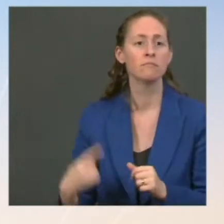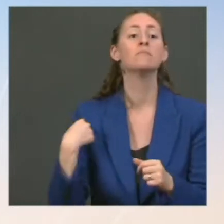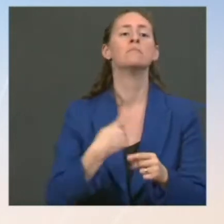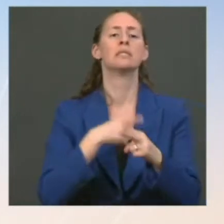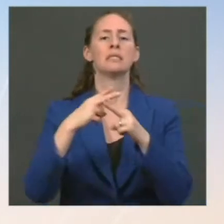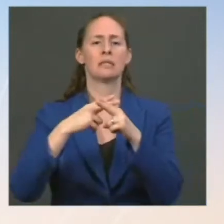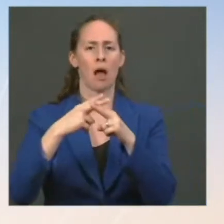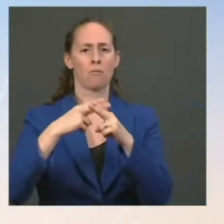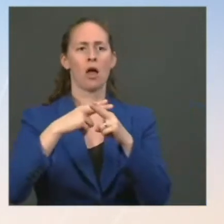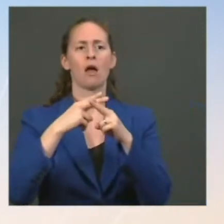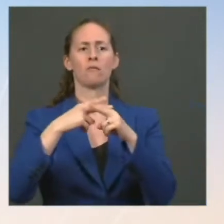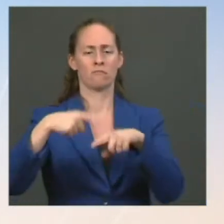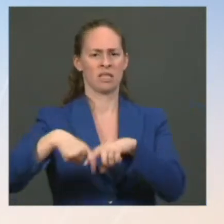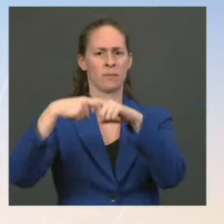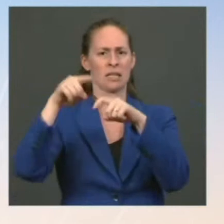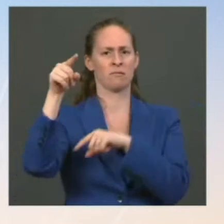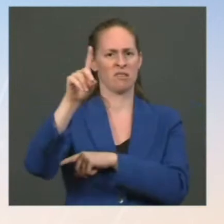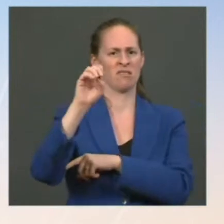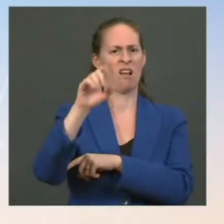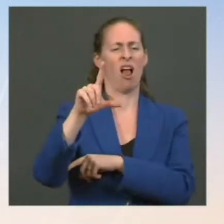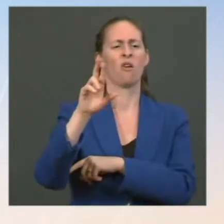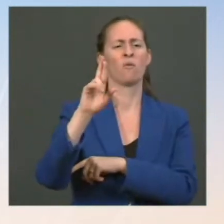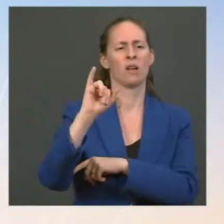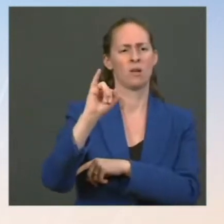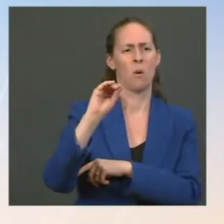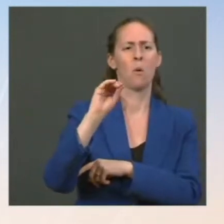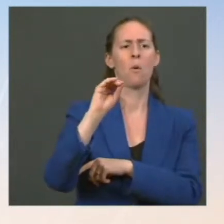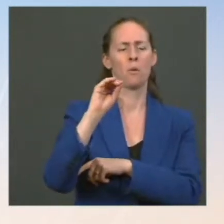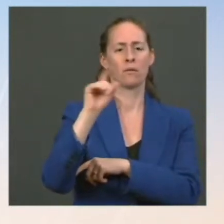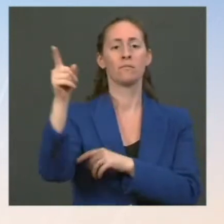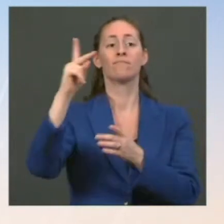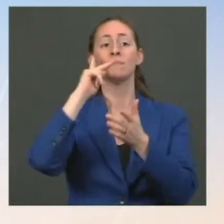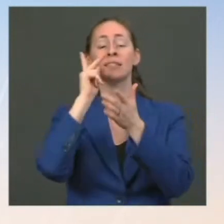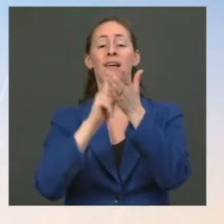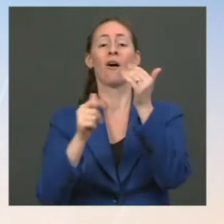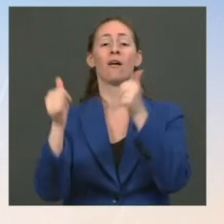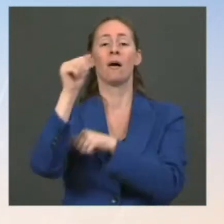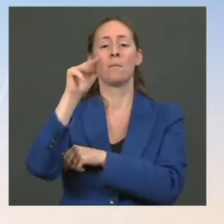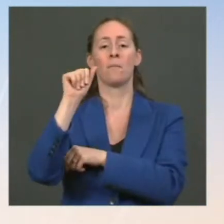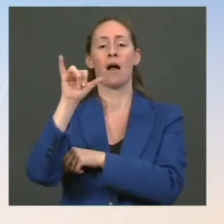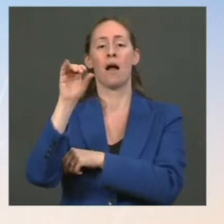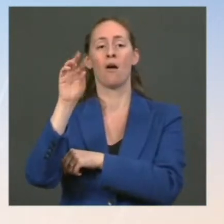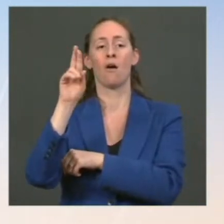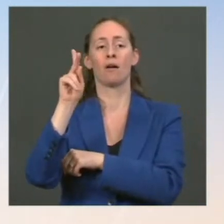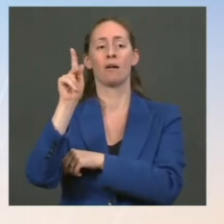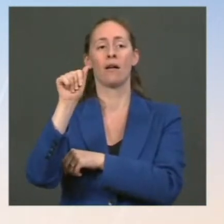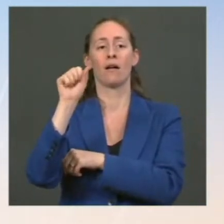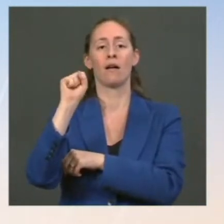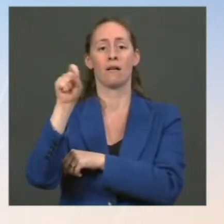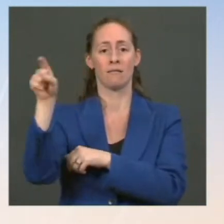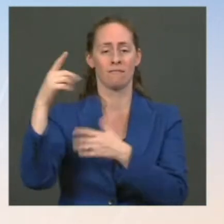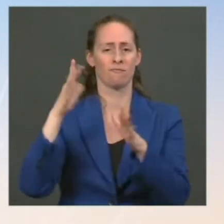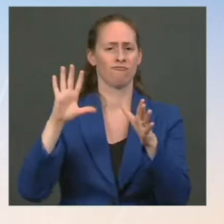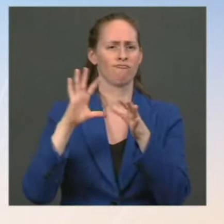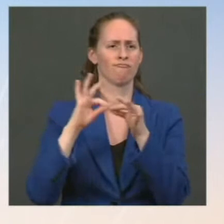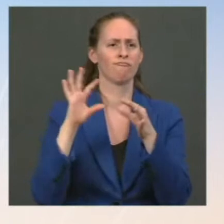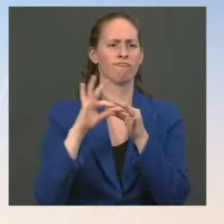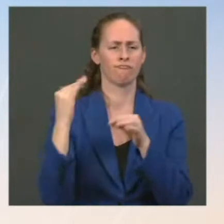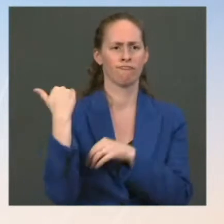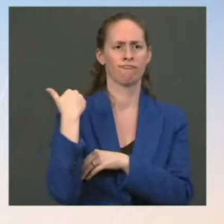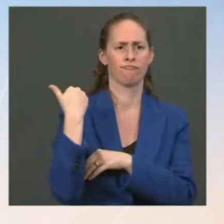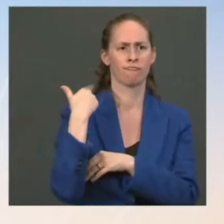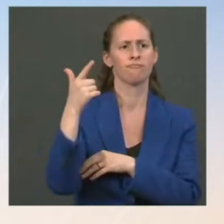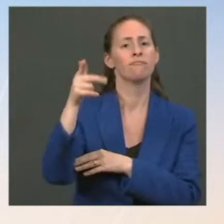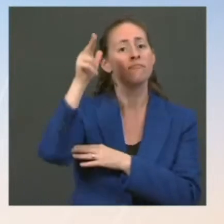what Secretary Mayorkas talked about a bit when he was here on Friday is the fact that when these horse patrols are used effectively,